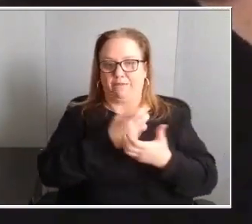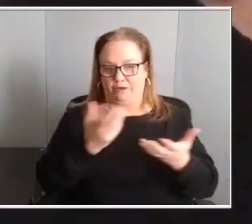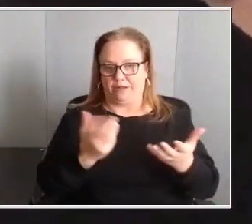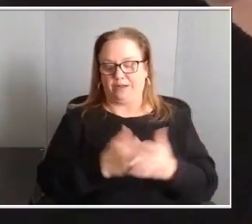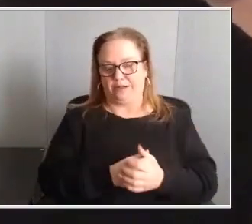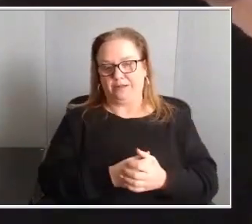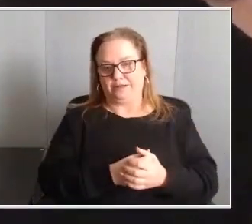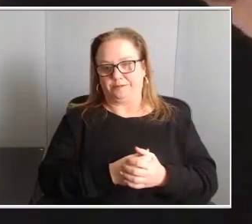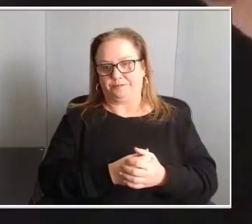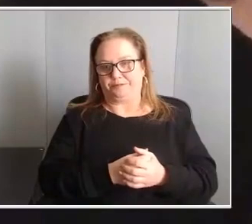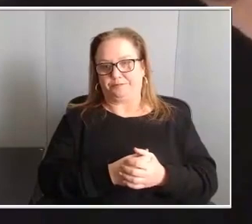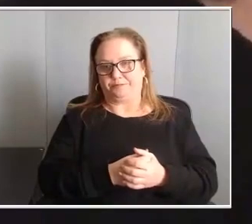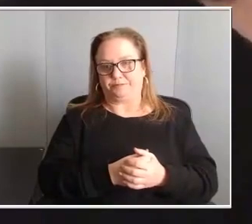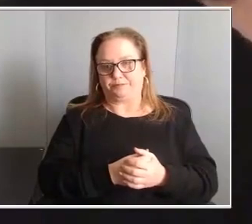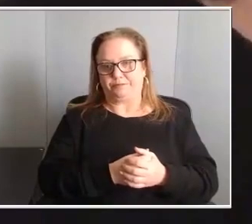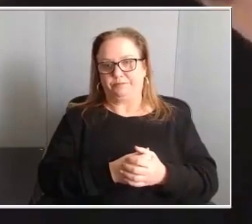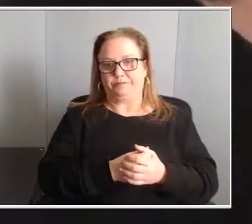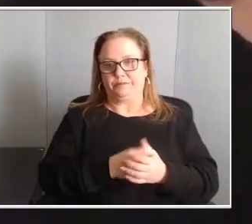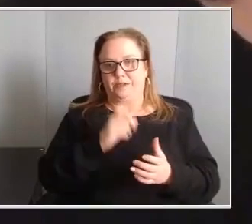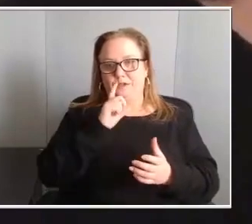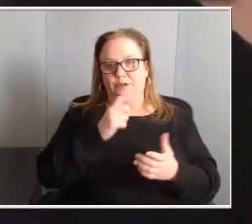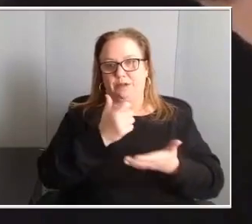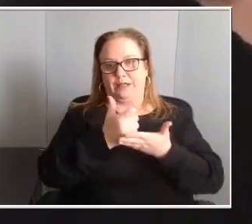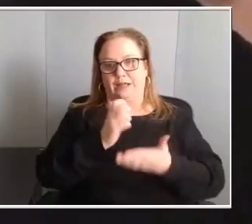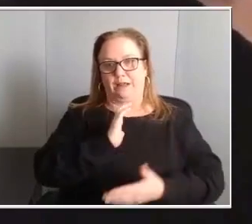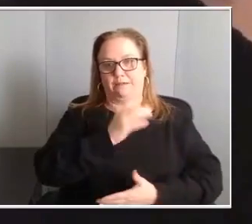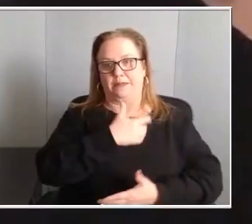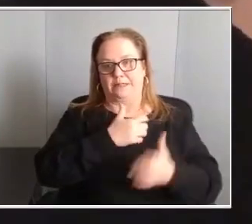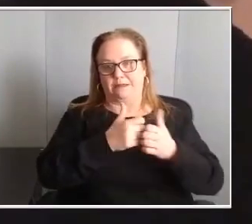everything. So she really helped us a lot.